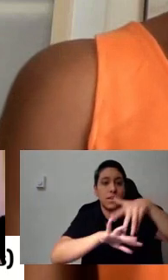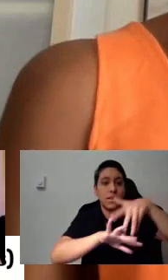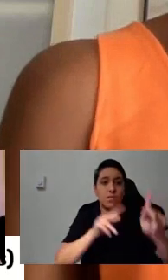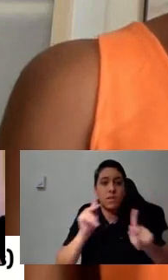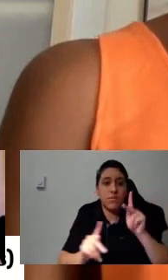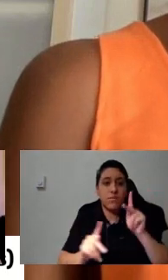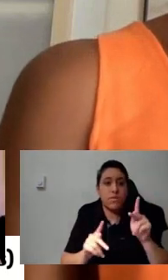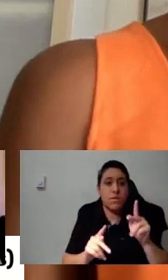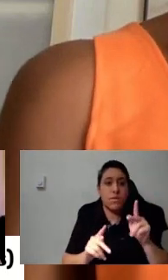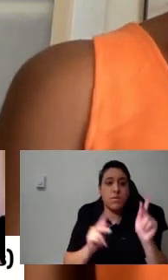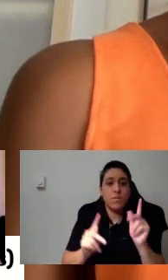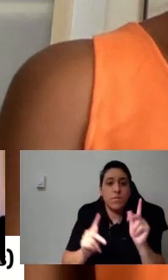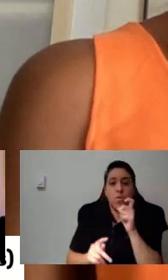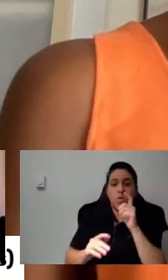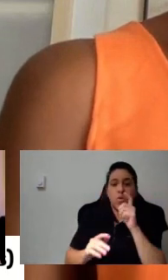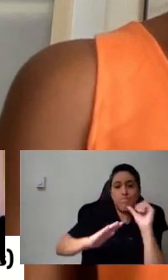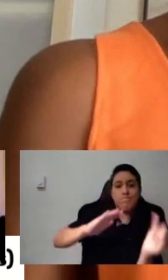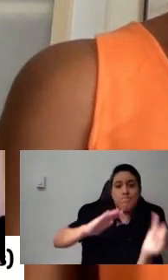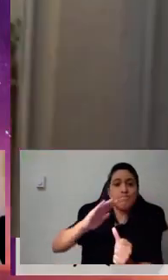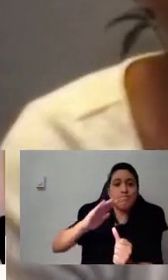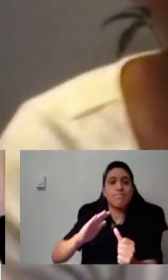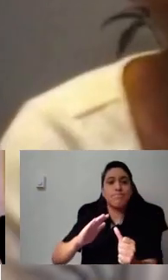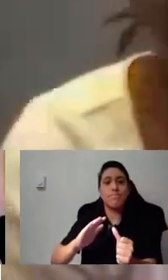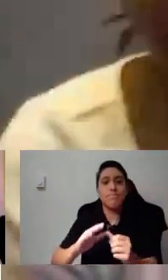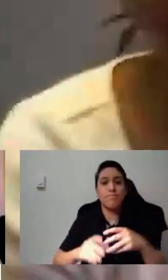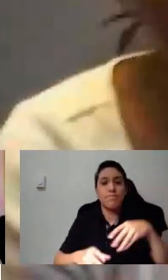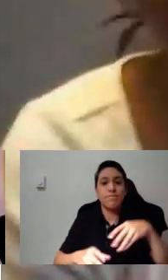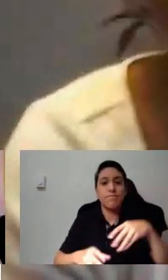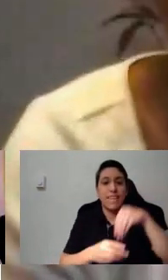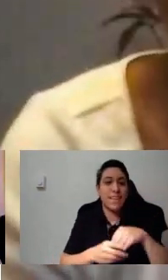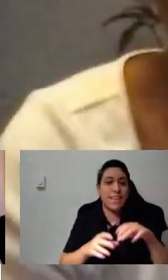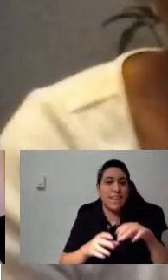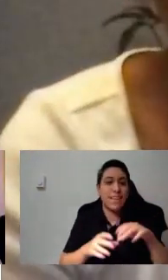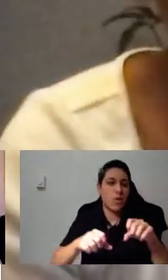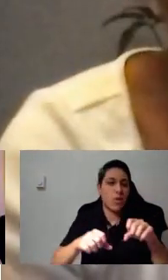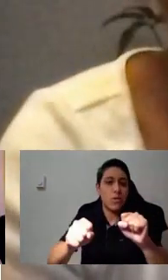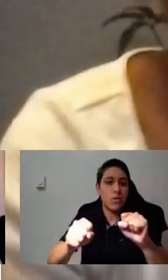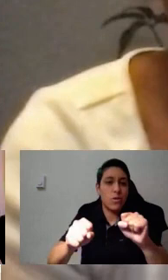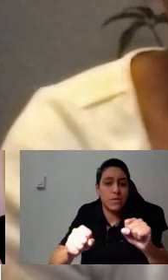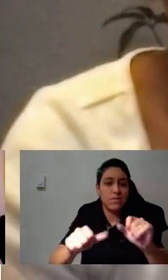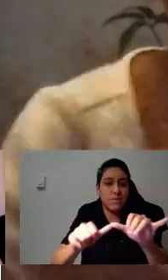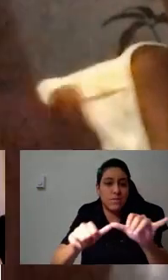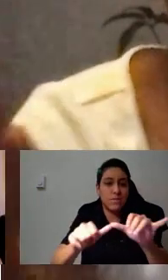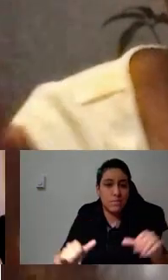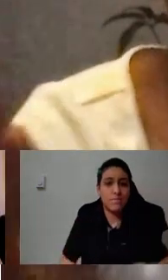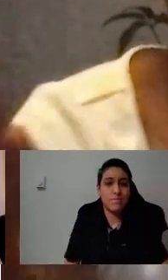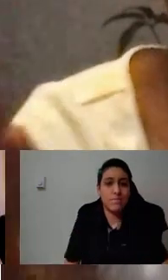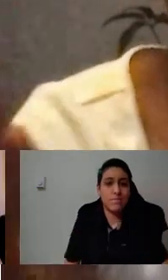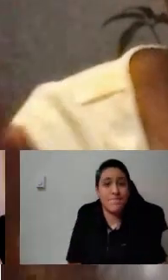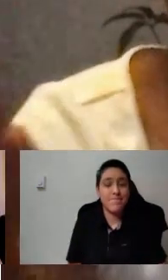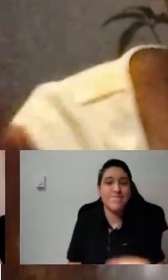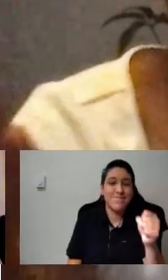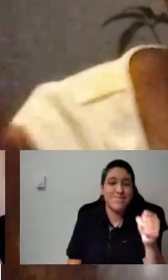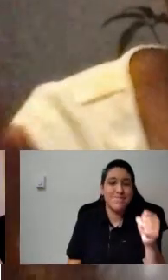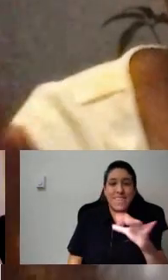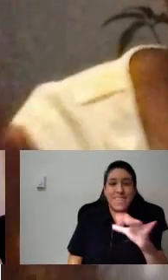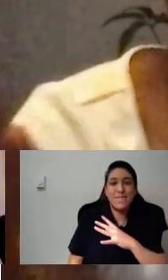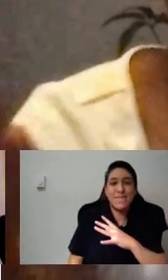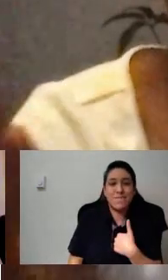under settler colonialism. And yeah, that's me. Oh,